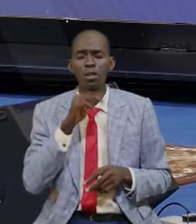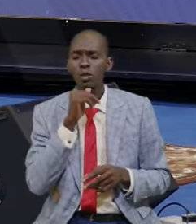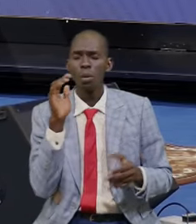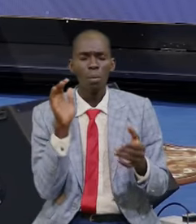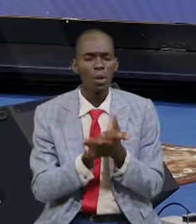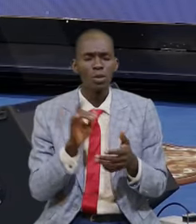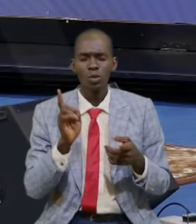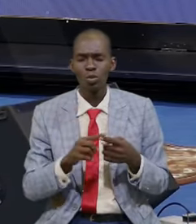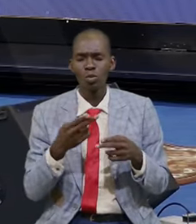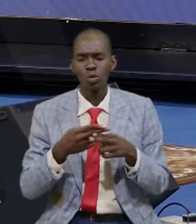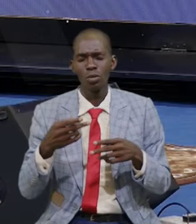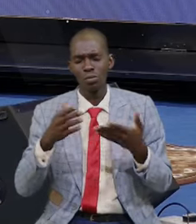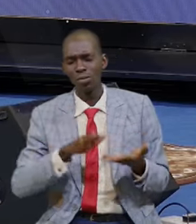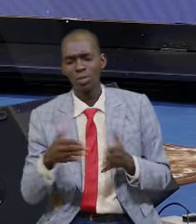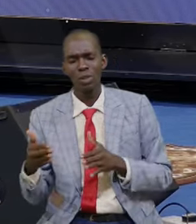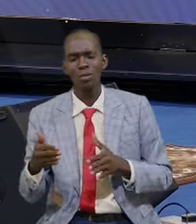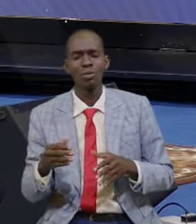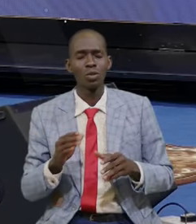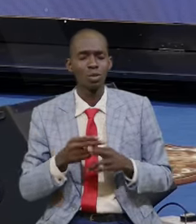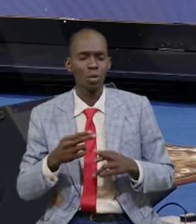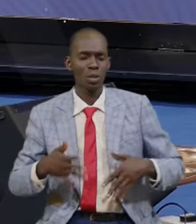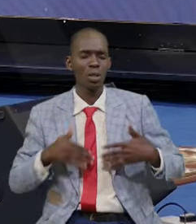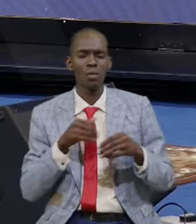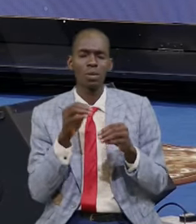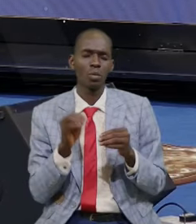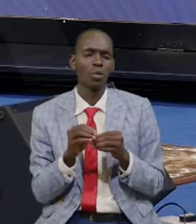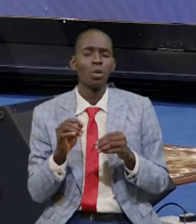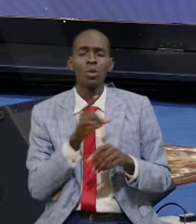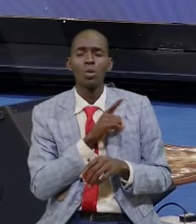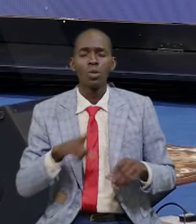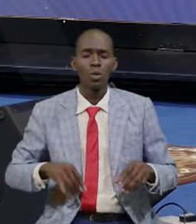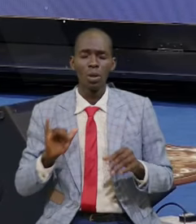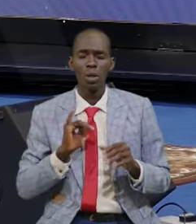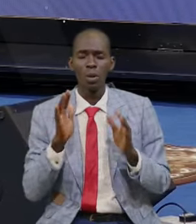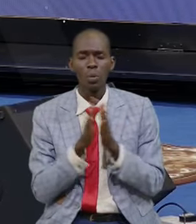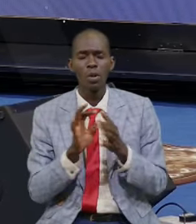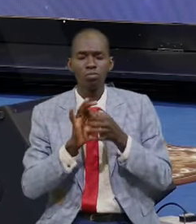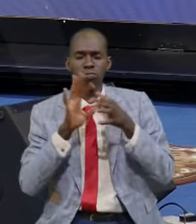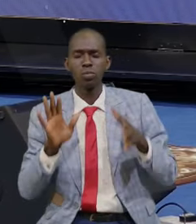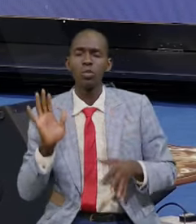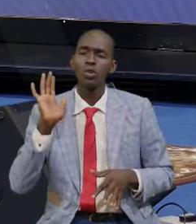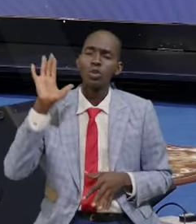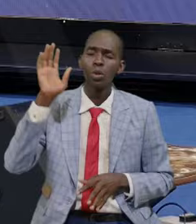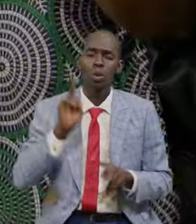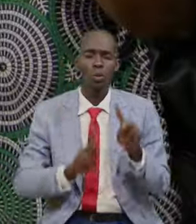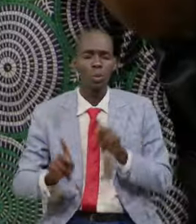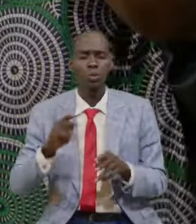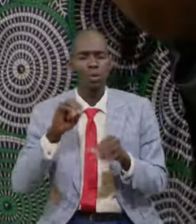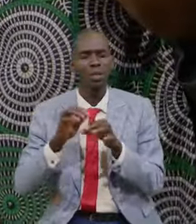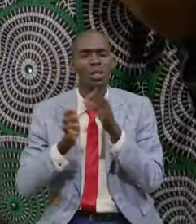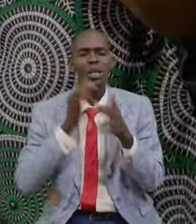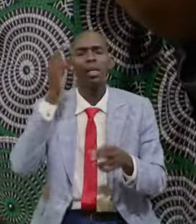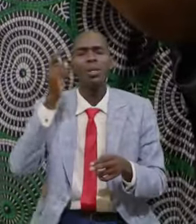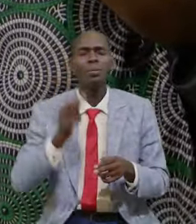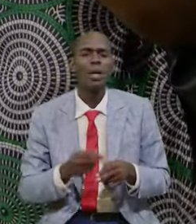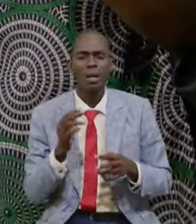death anymore. And therefore, Lord, I pray, lose your people in Jesus'